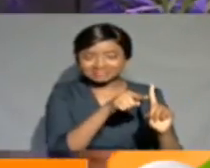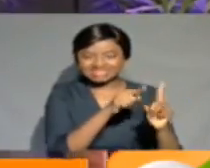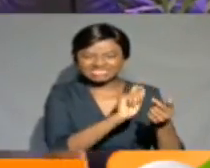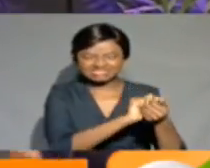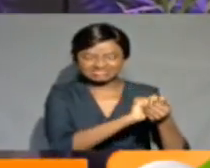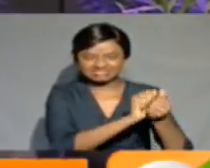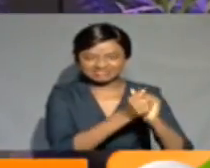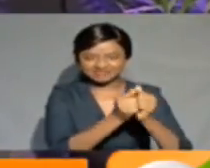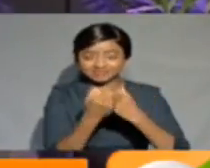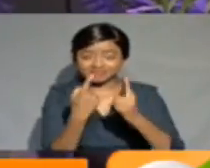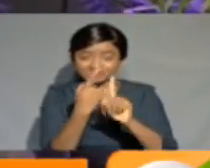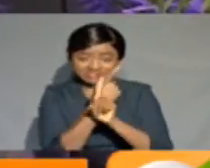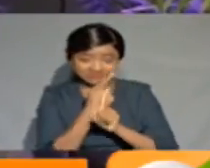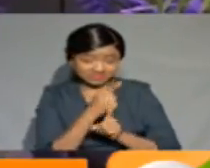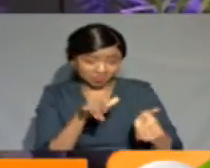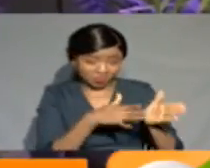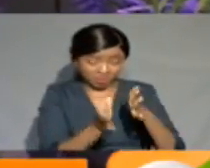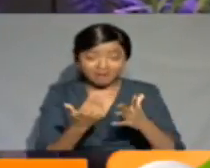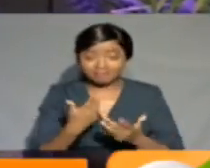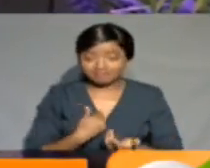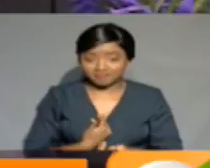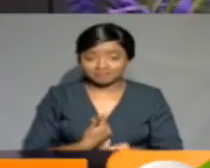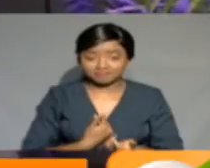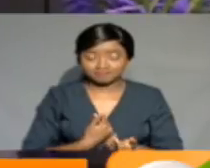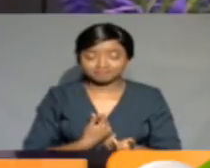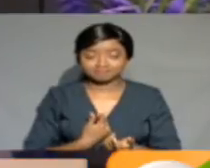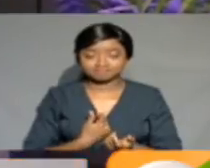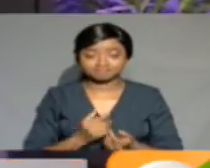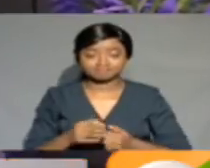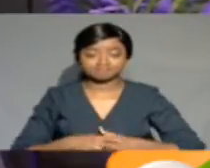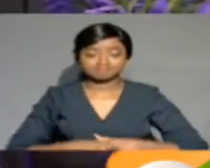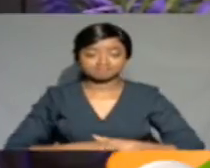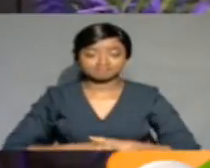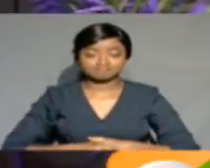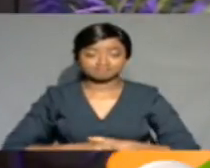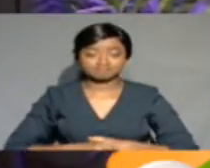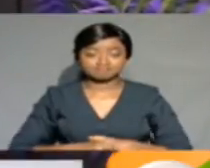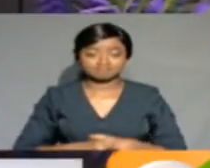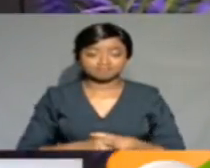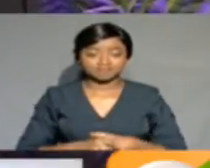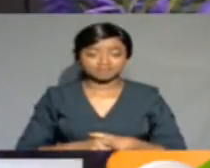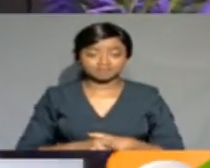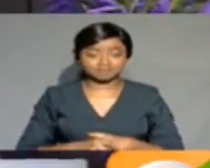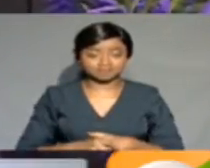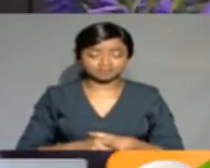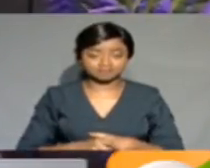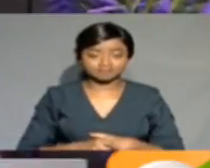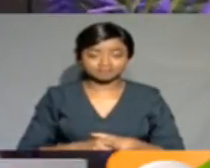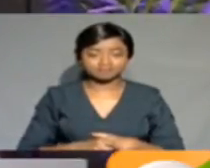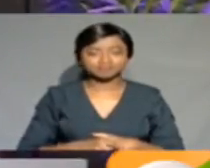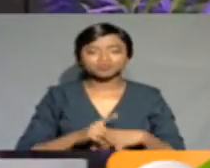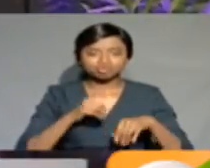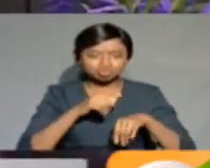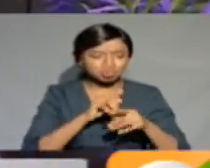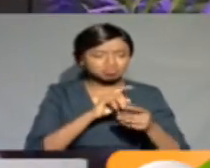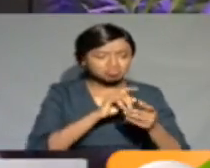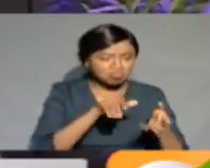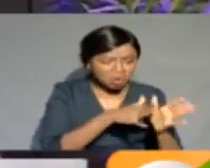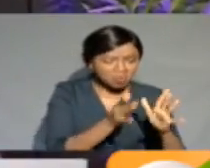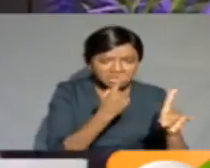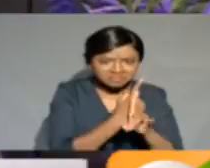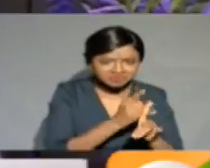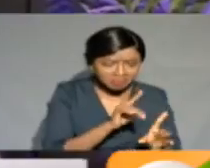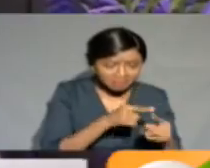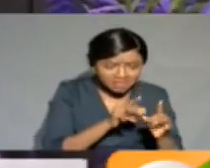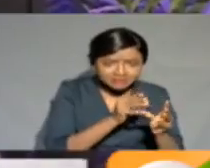different forms, and at times it does not get to the principal or the